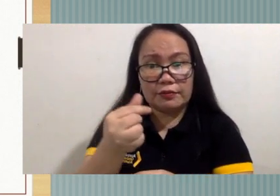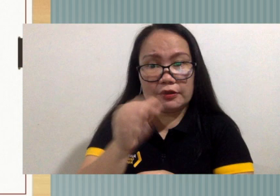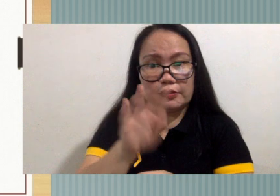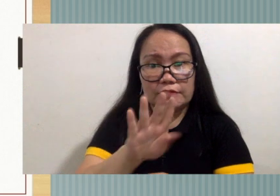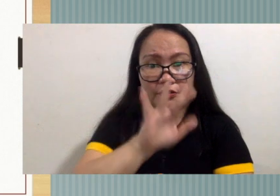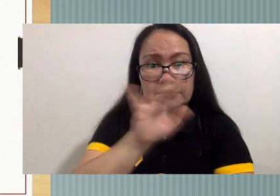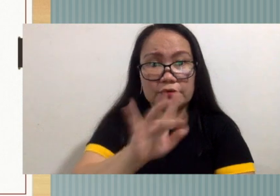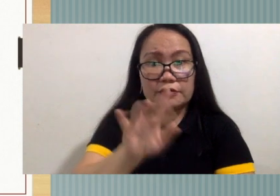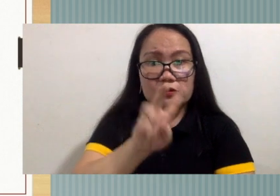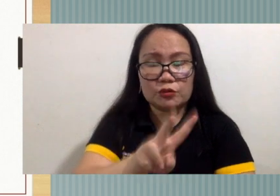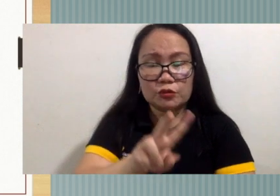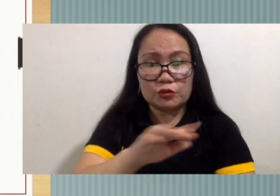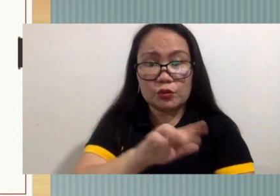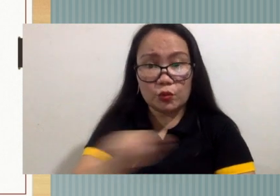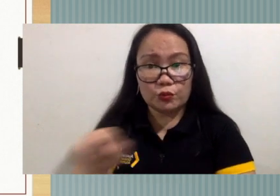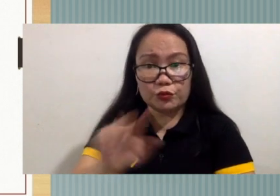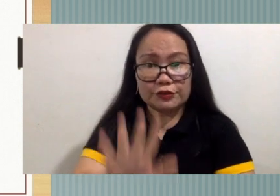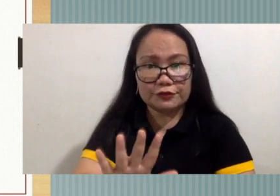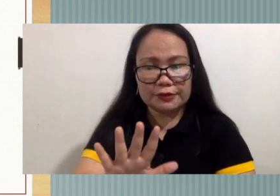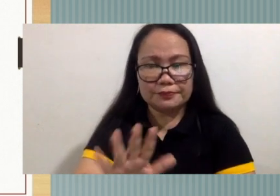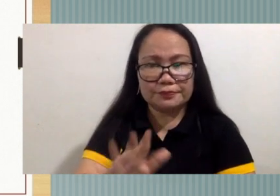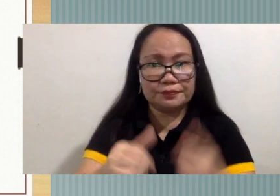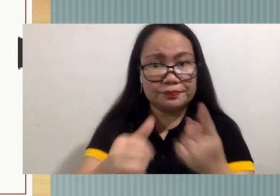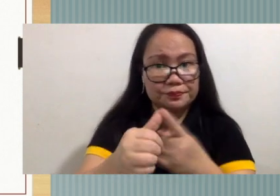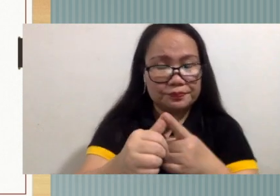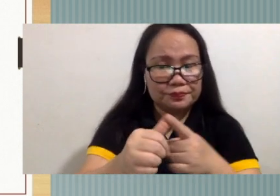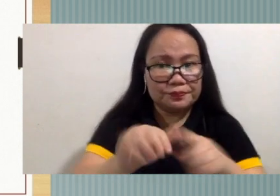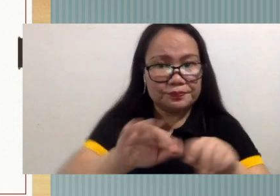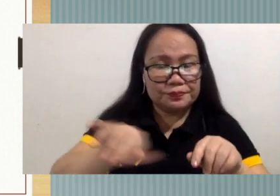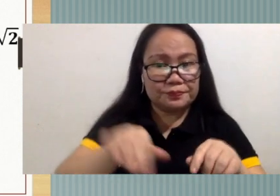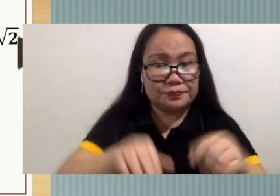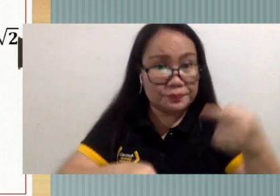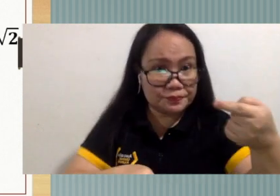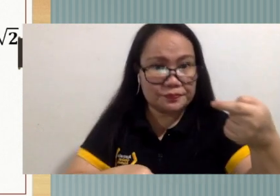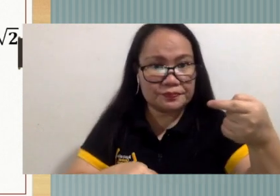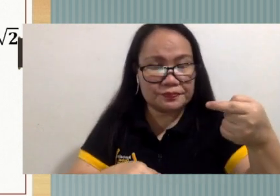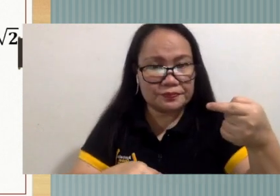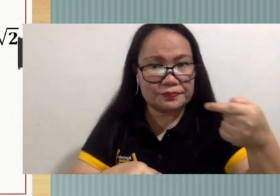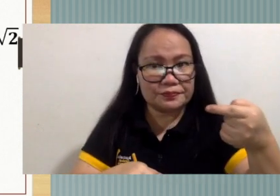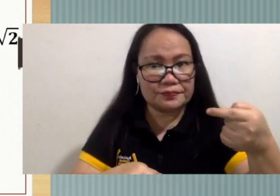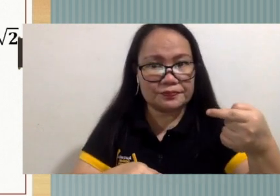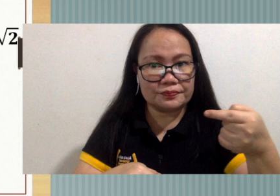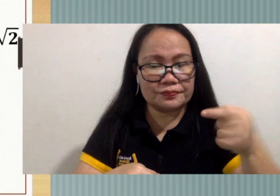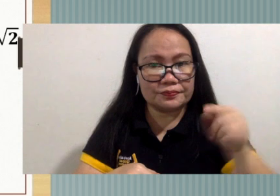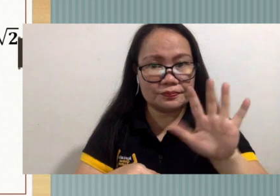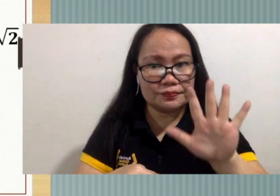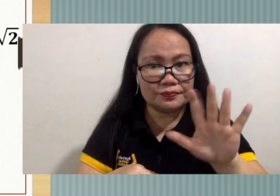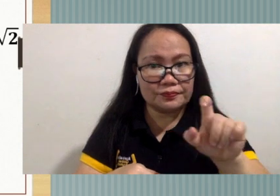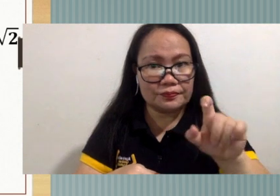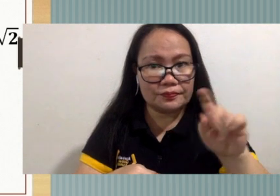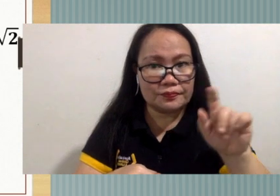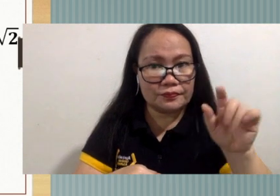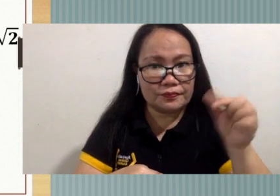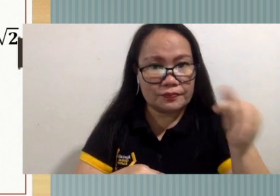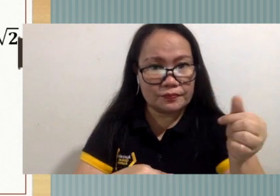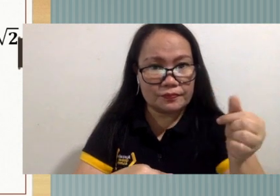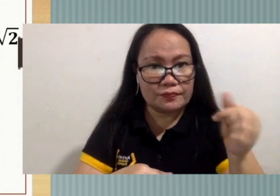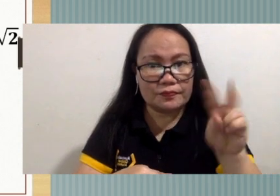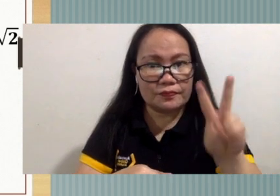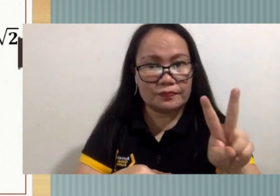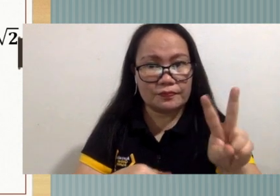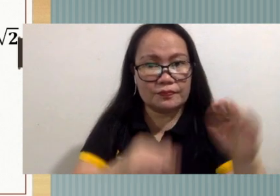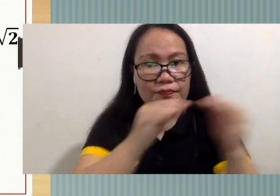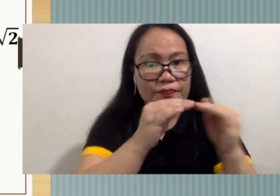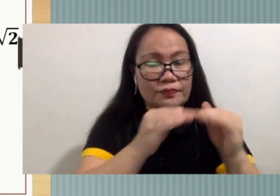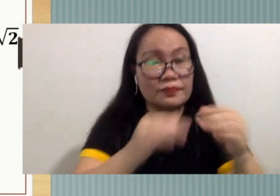over 5. On the other side, our second equation, negative naman. So, 5x plus